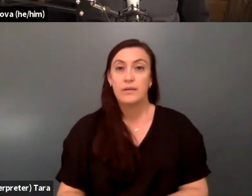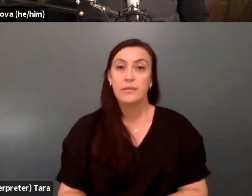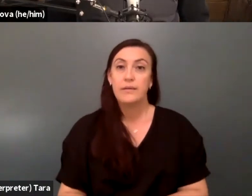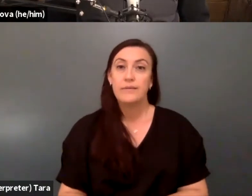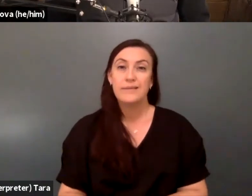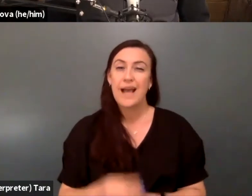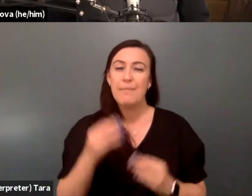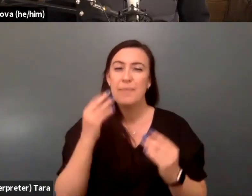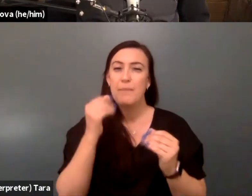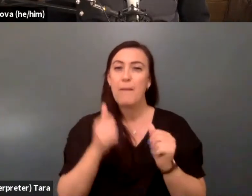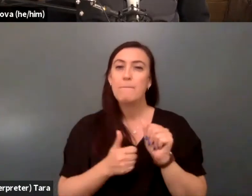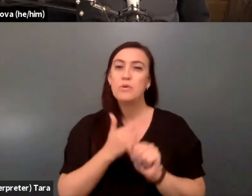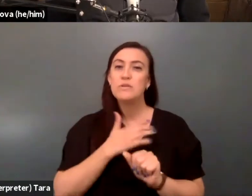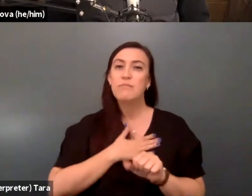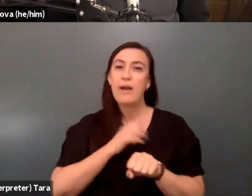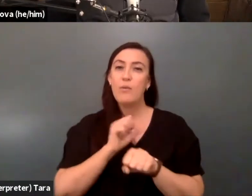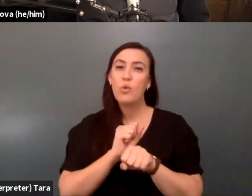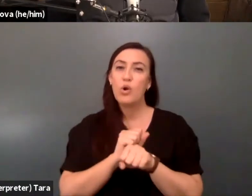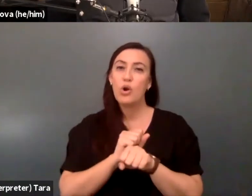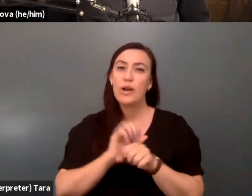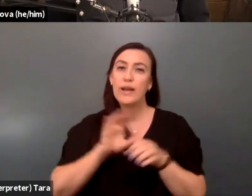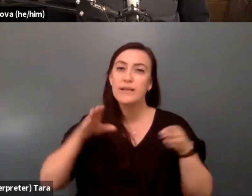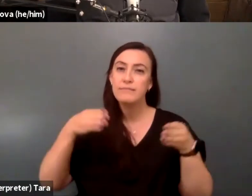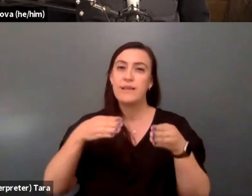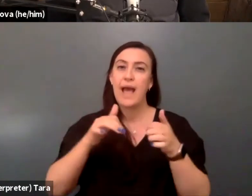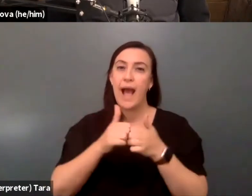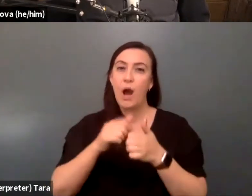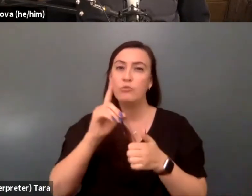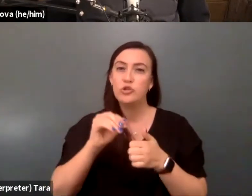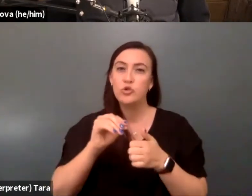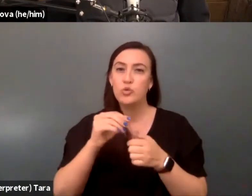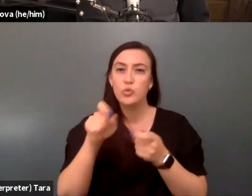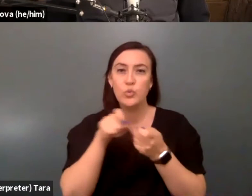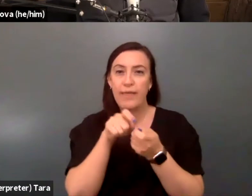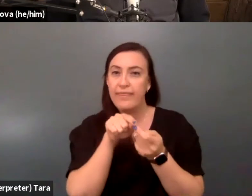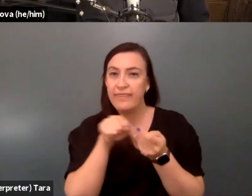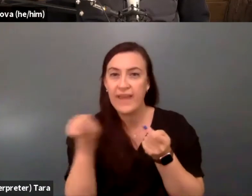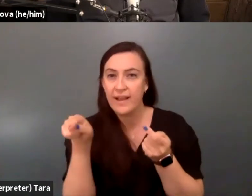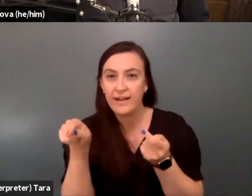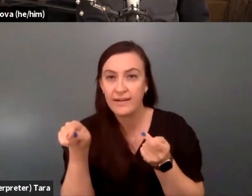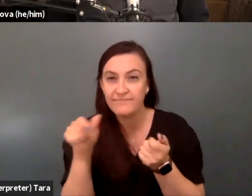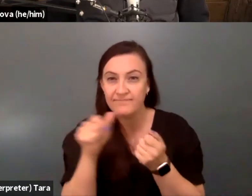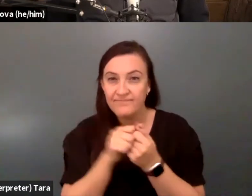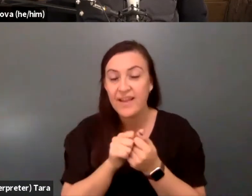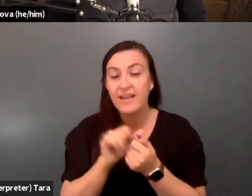most of my work is spent, how do you do the thing? And like,